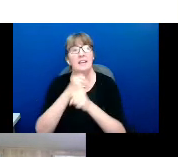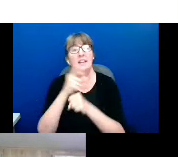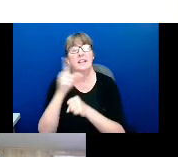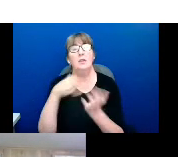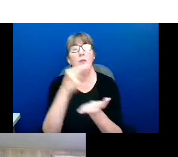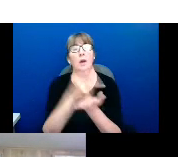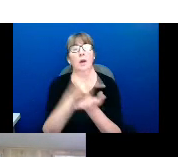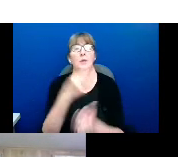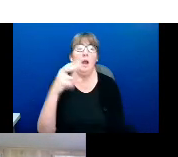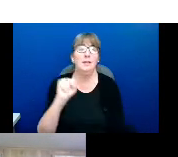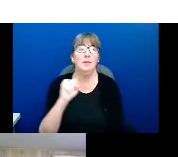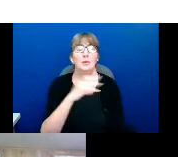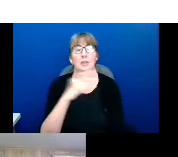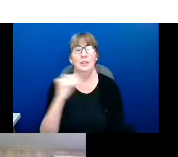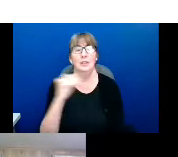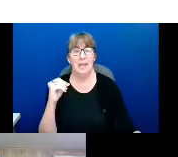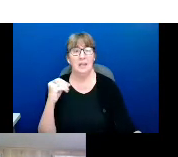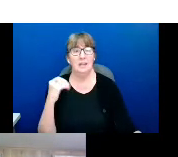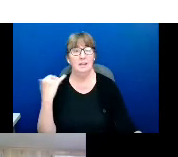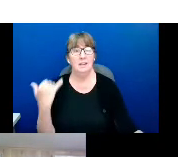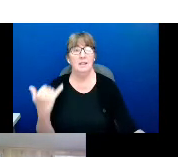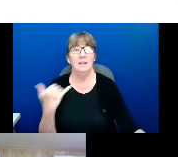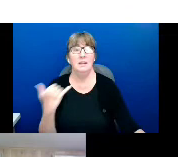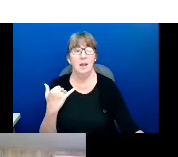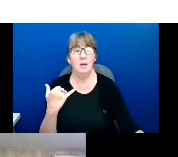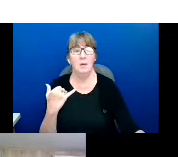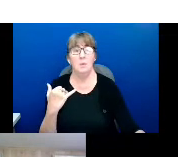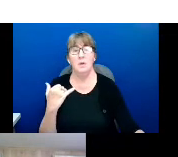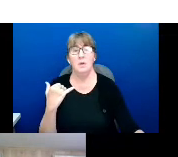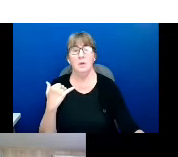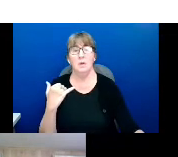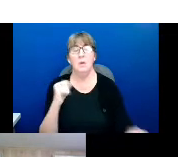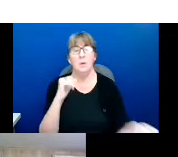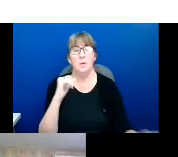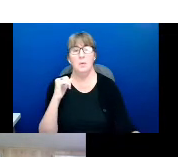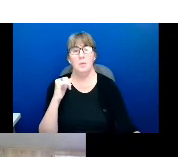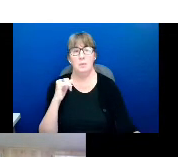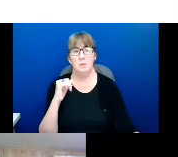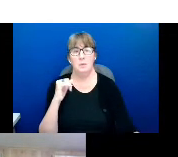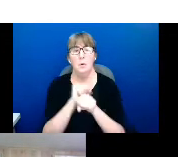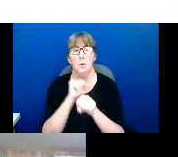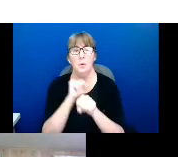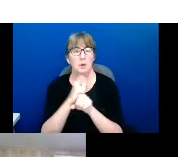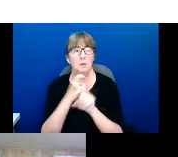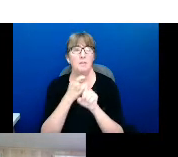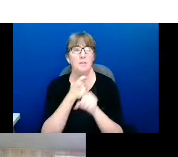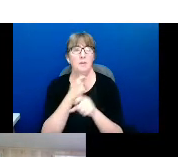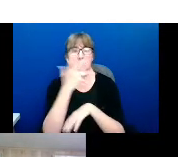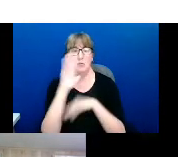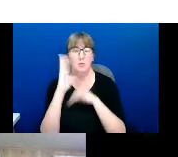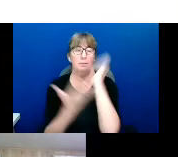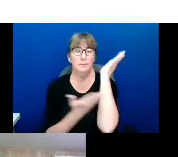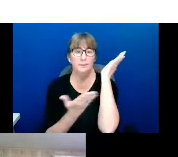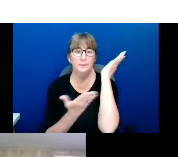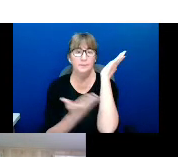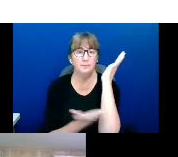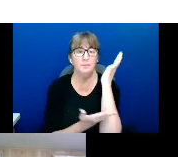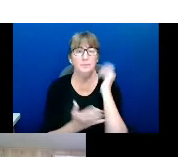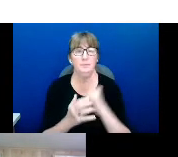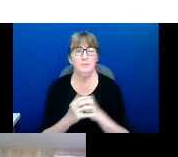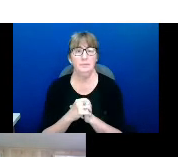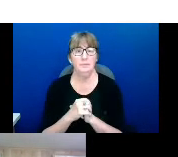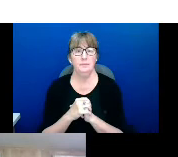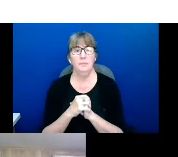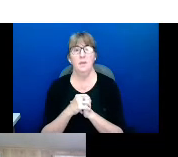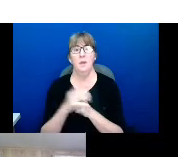school and is now working for a tree cutting company, has traveled all across the country, making